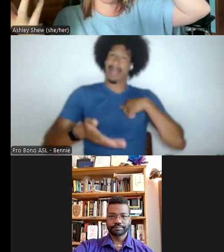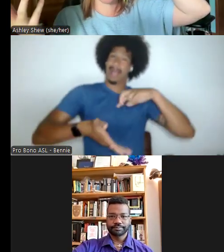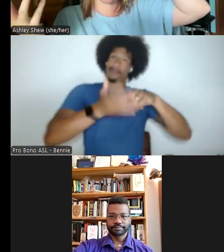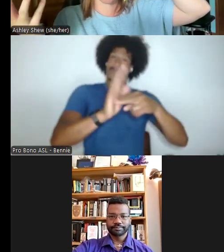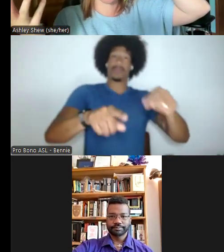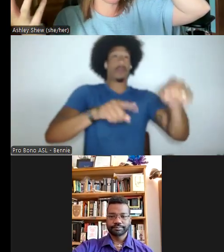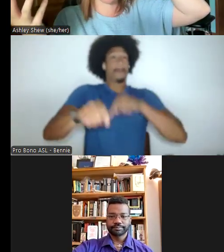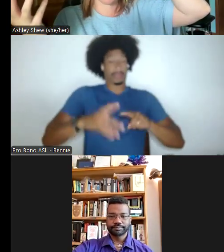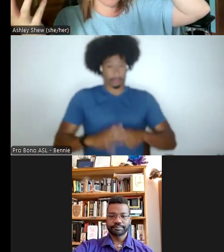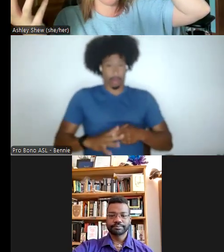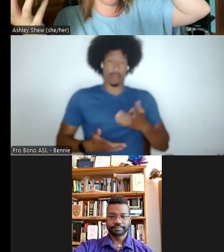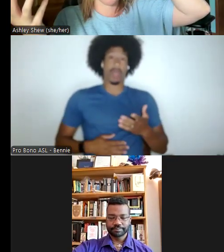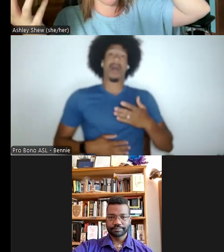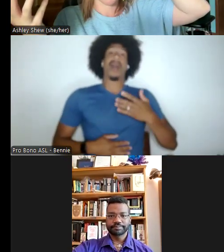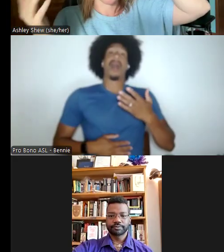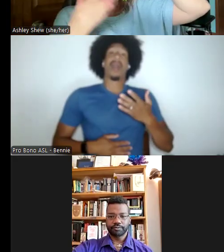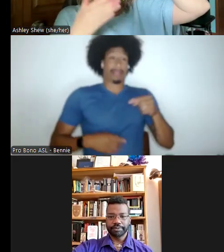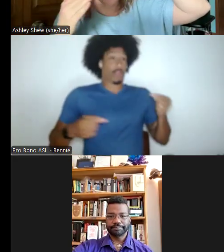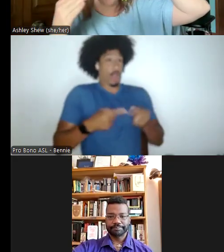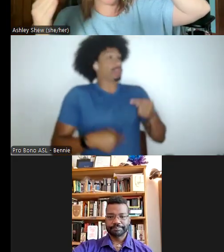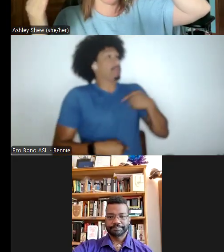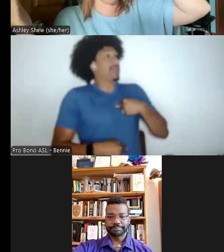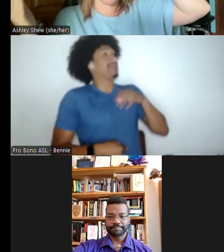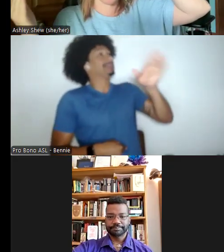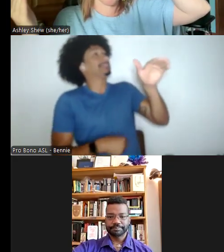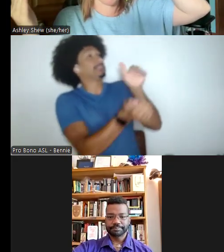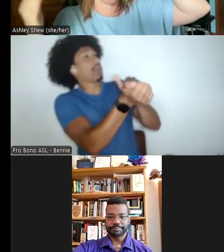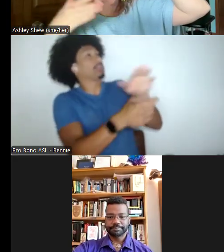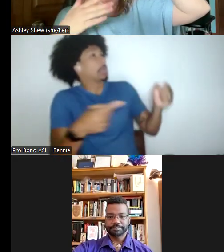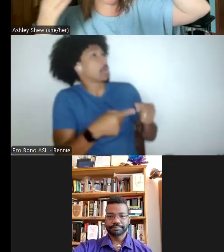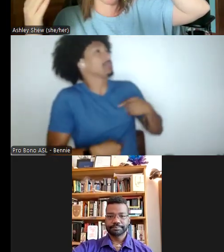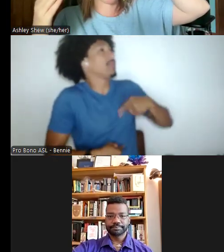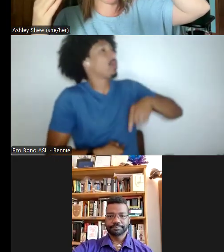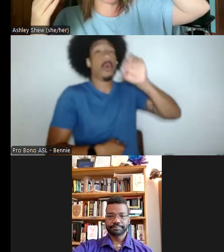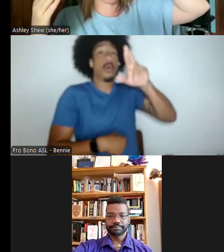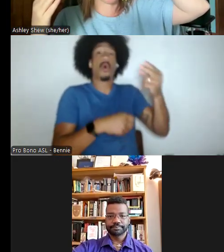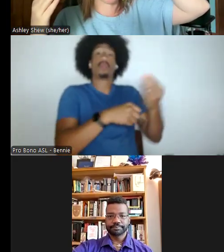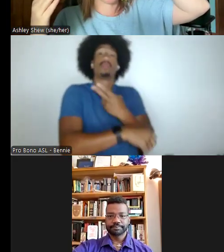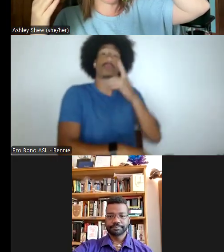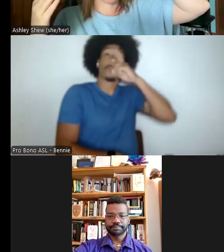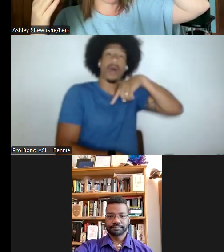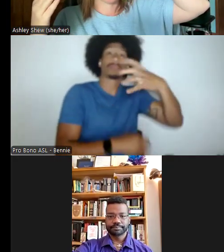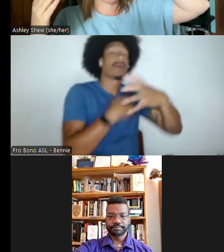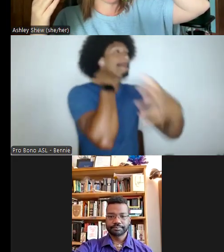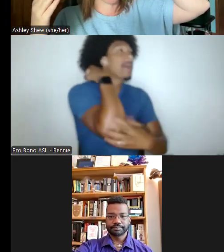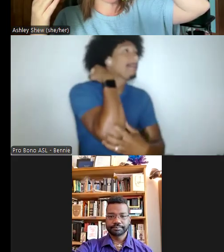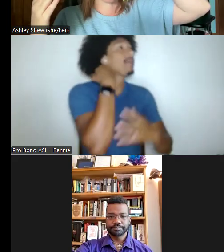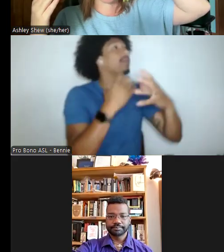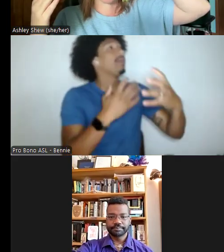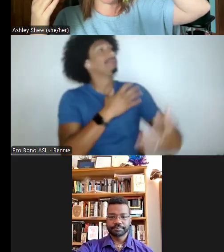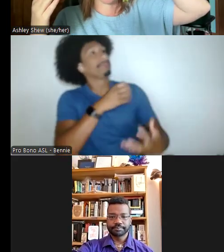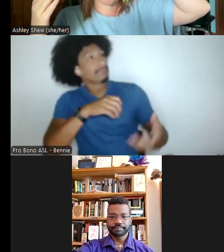getting a blister from this isn't enough, right? It has all of this chain of command where people get to